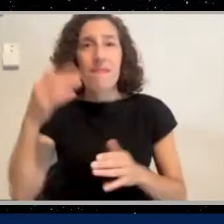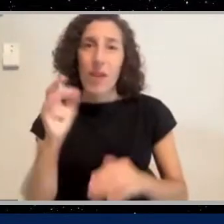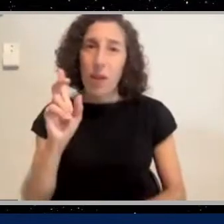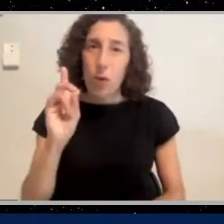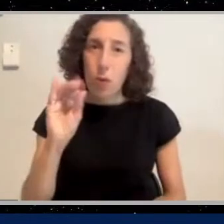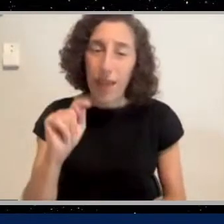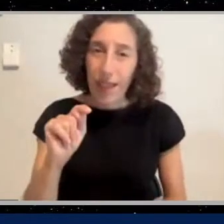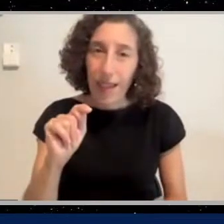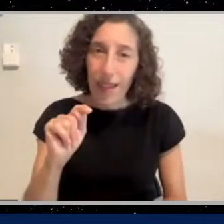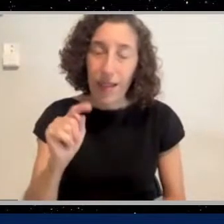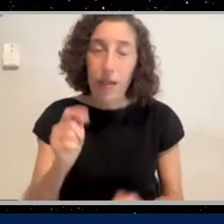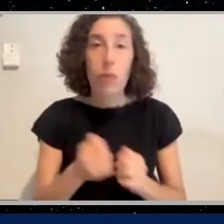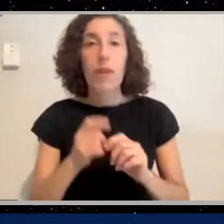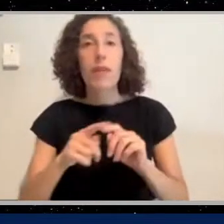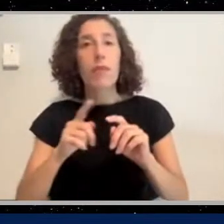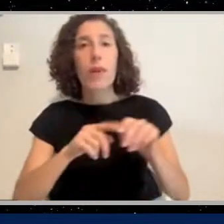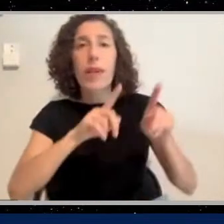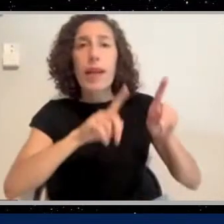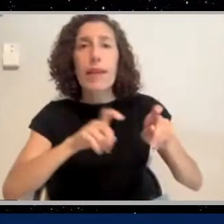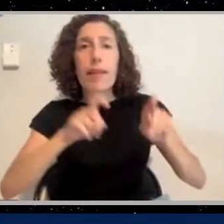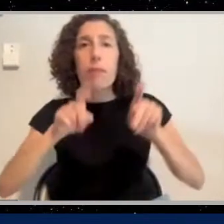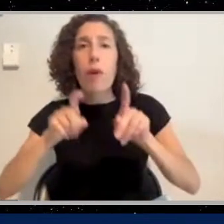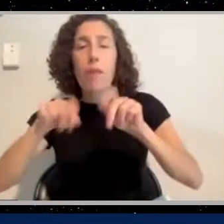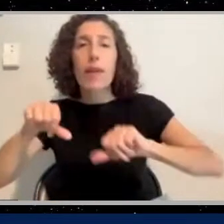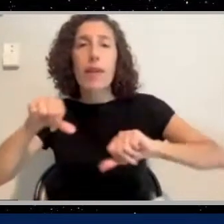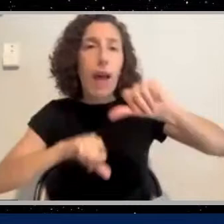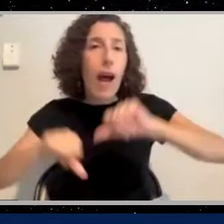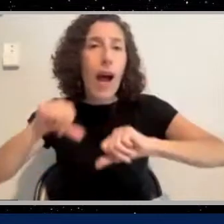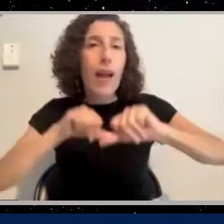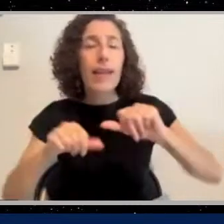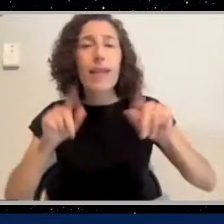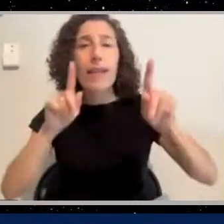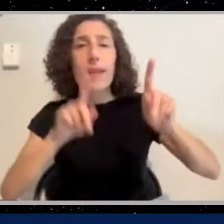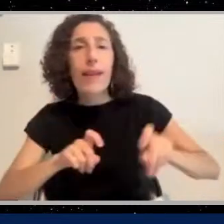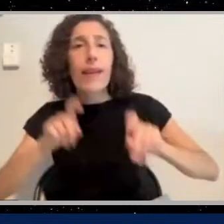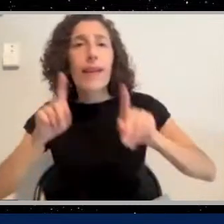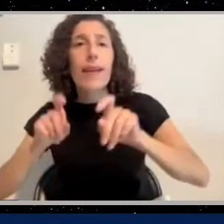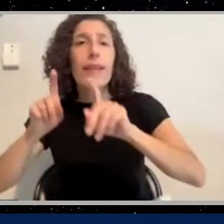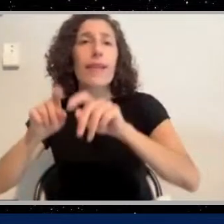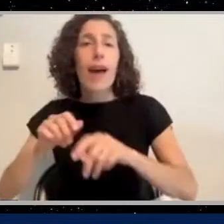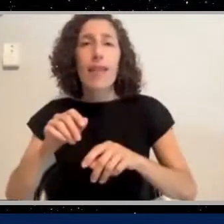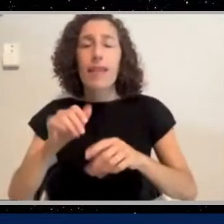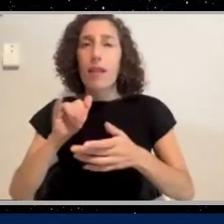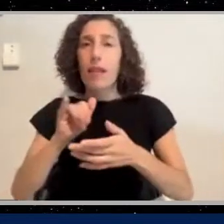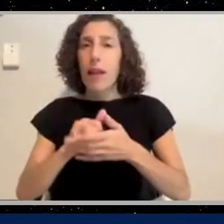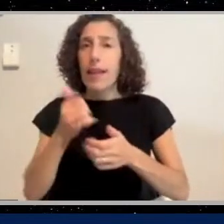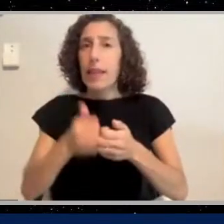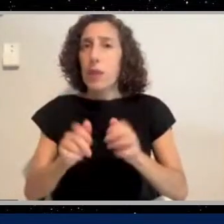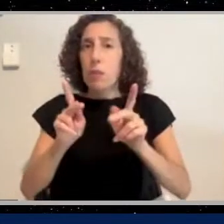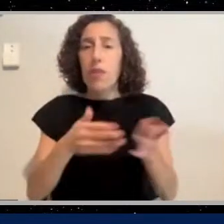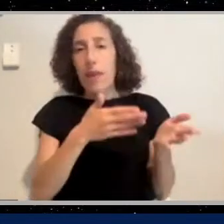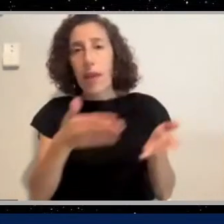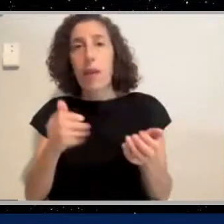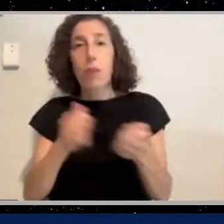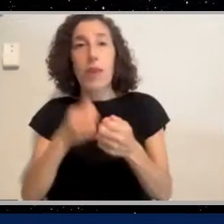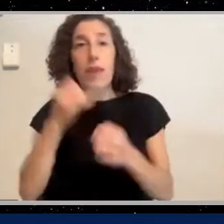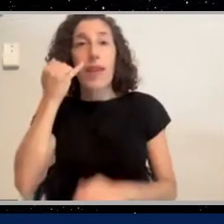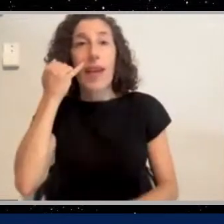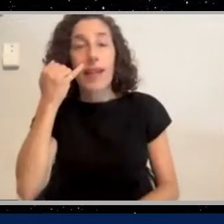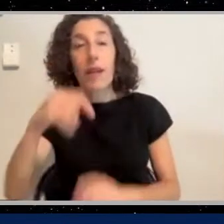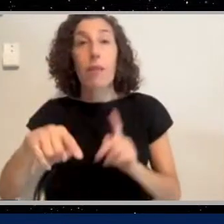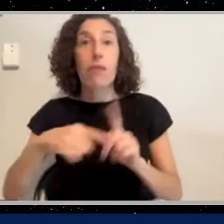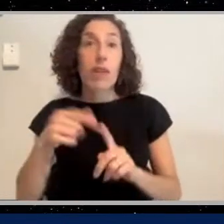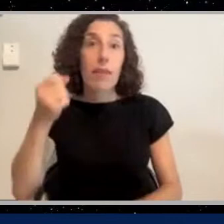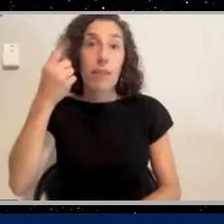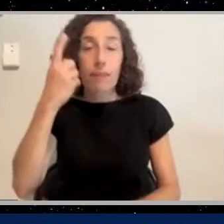more amazing parts of this flight. Not just getting to experience it, but the teamwork and camaraderie that we developed after having only